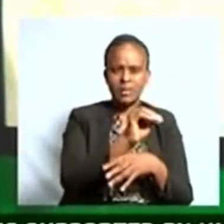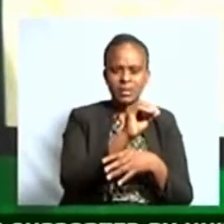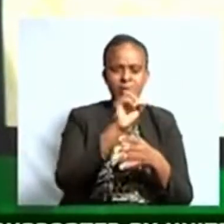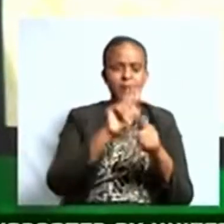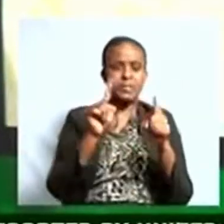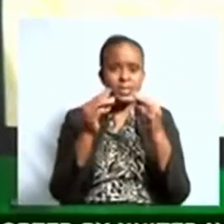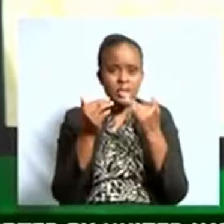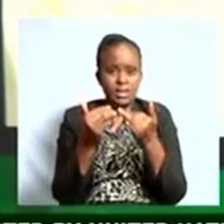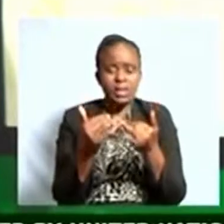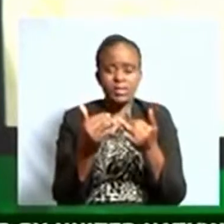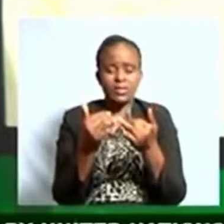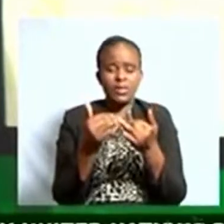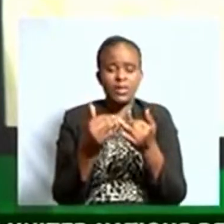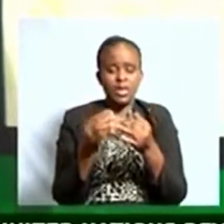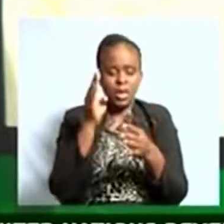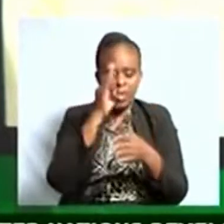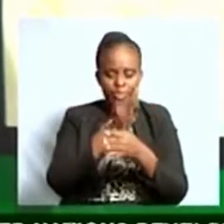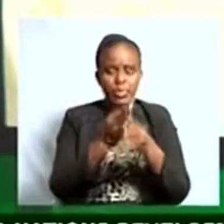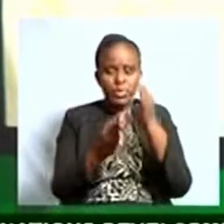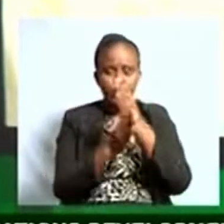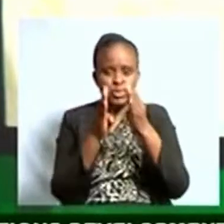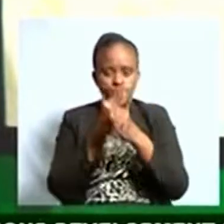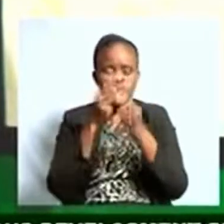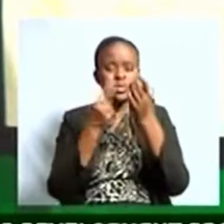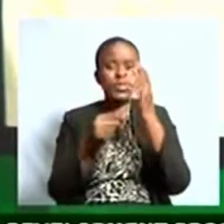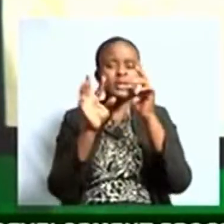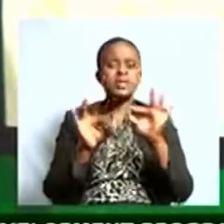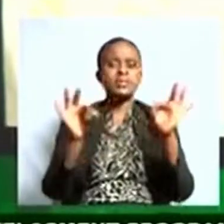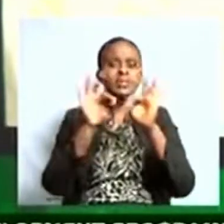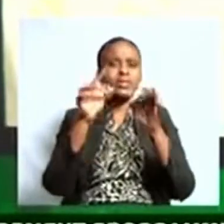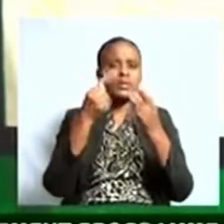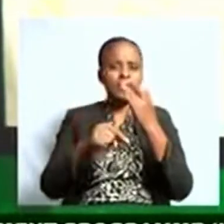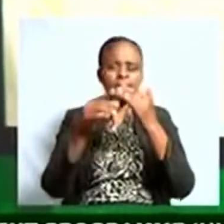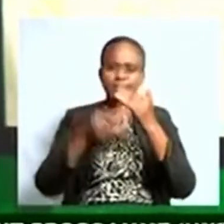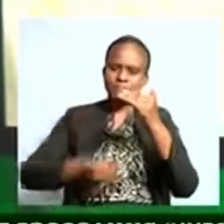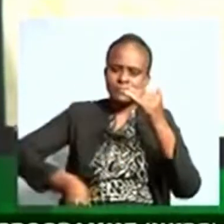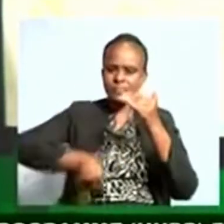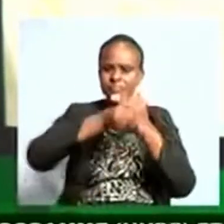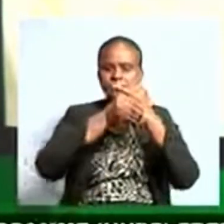anyway, to build, what is important is to build on